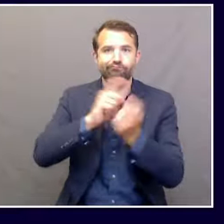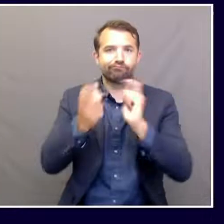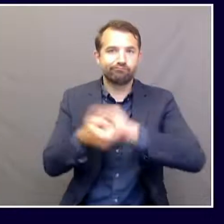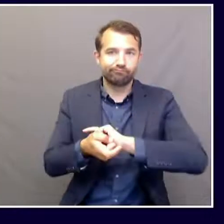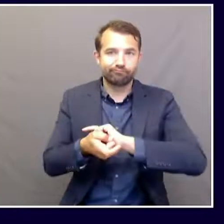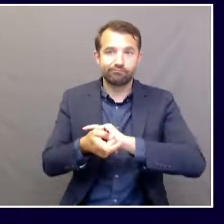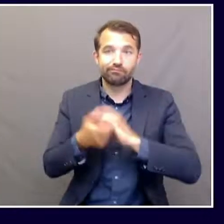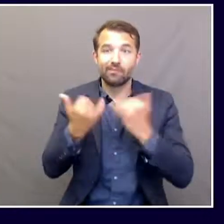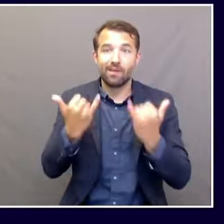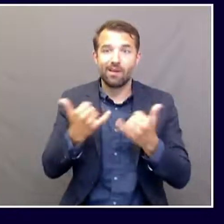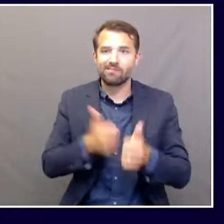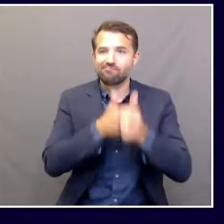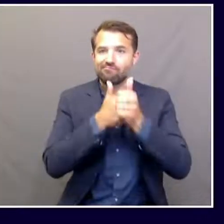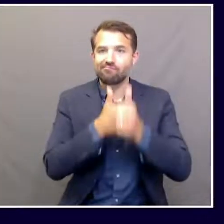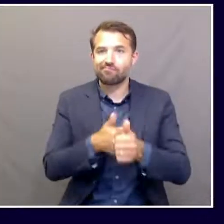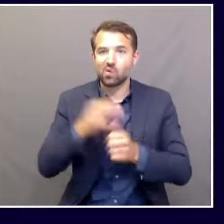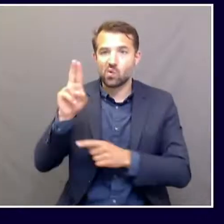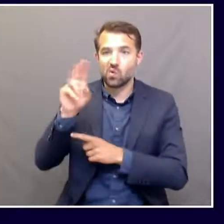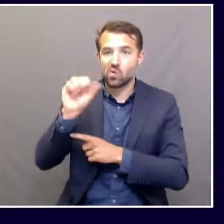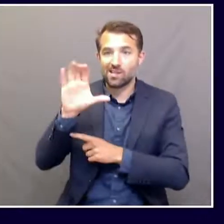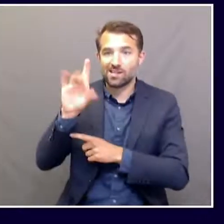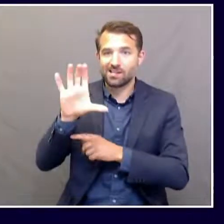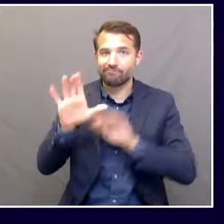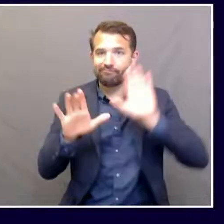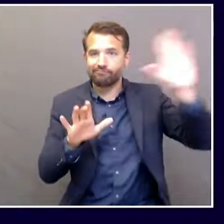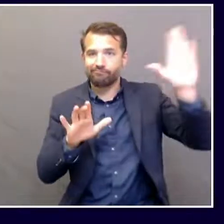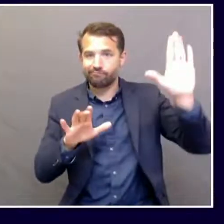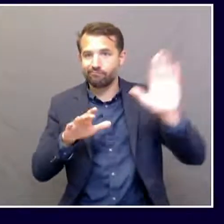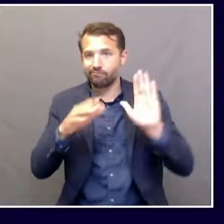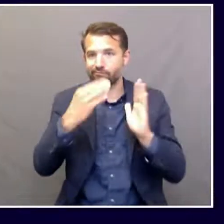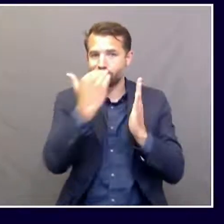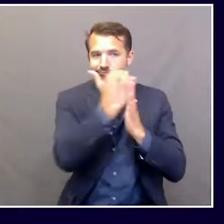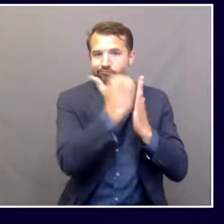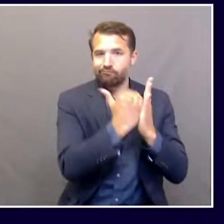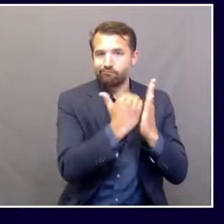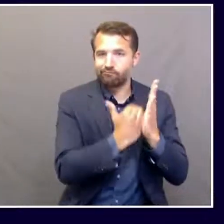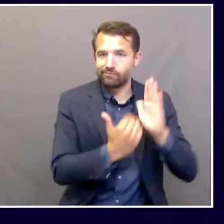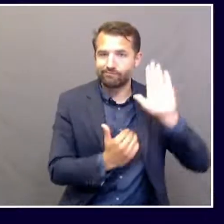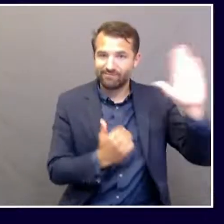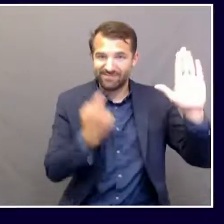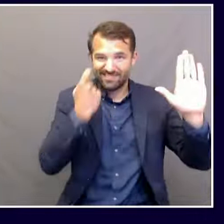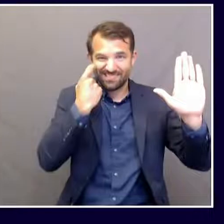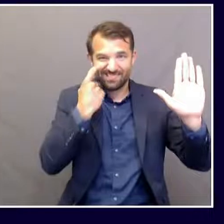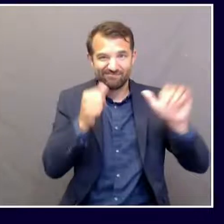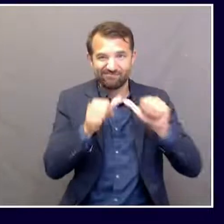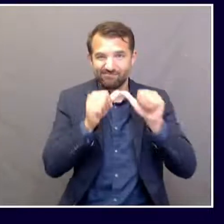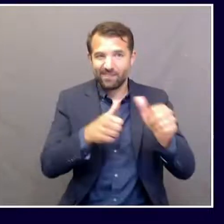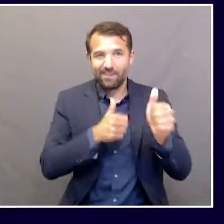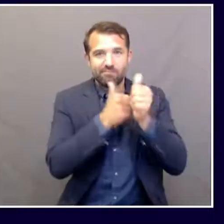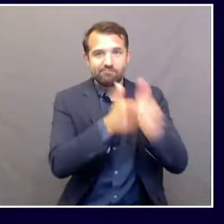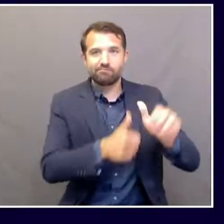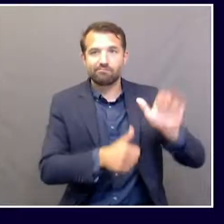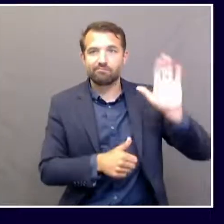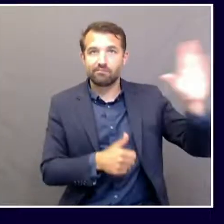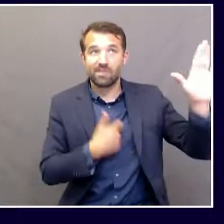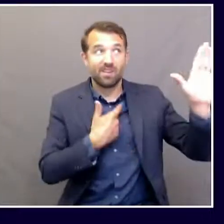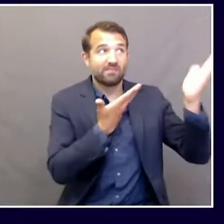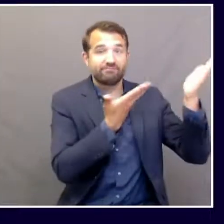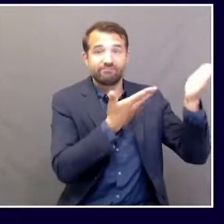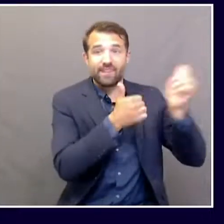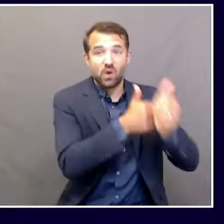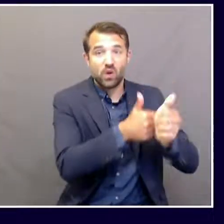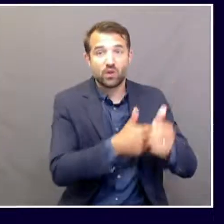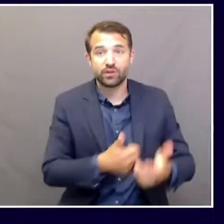guidance. And we know that the US CDC recently did update its guidance for camps. That guidance